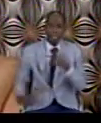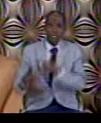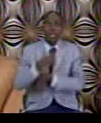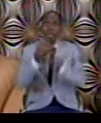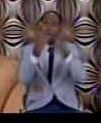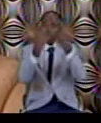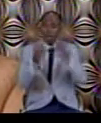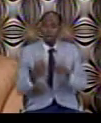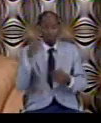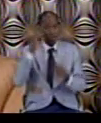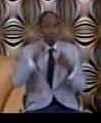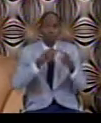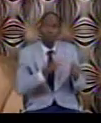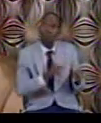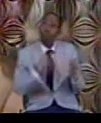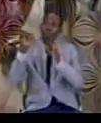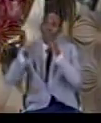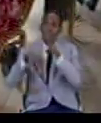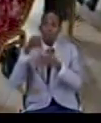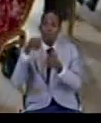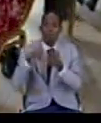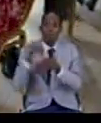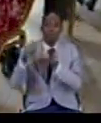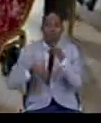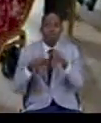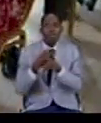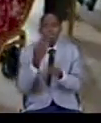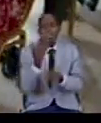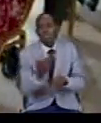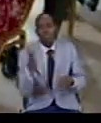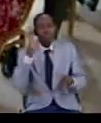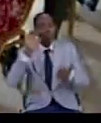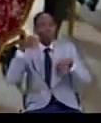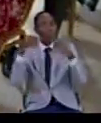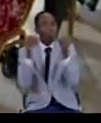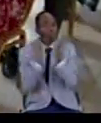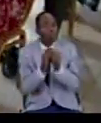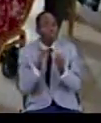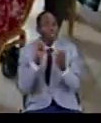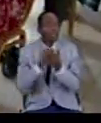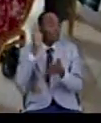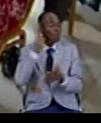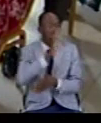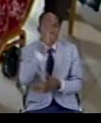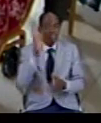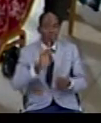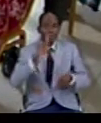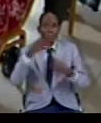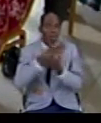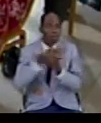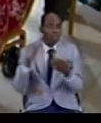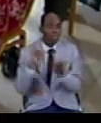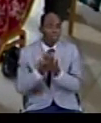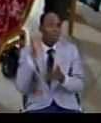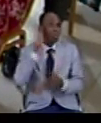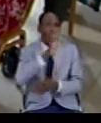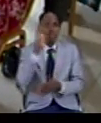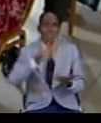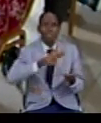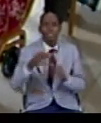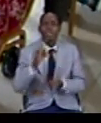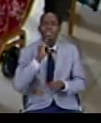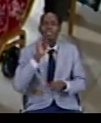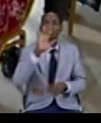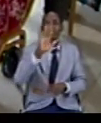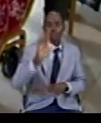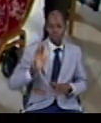this world, the thing you are going to take away with you that will never pass away, that will never die, is your soul. And